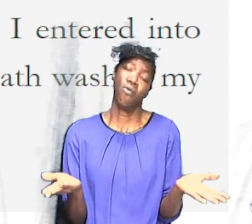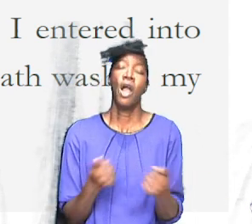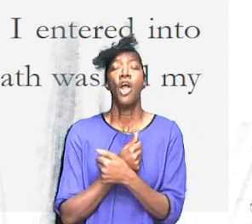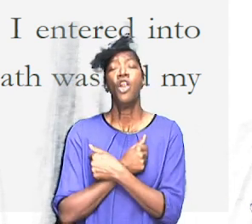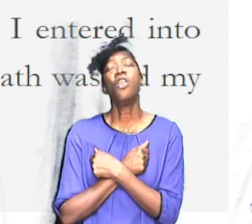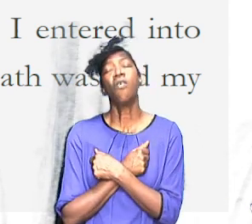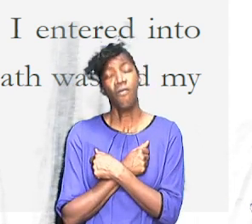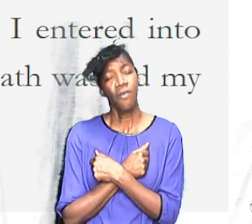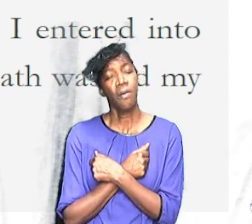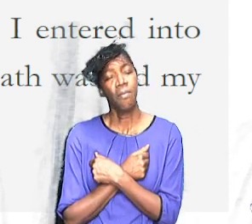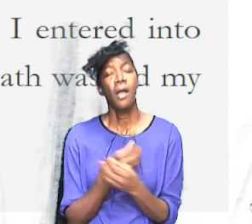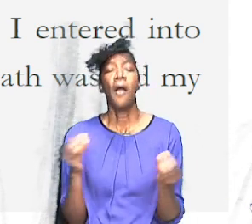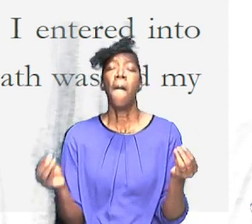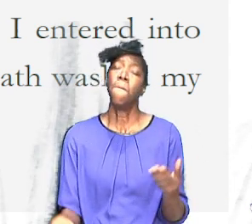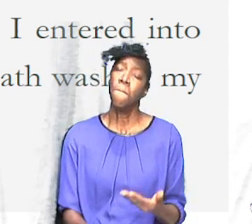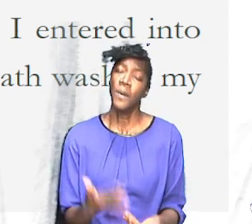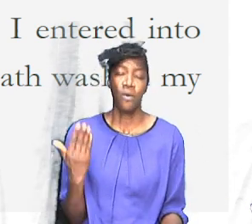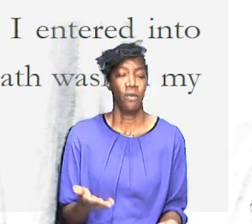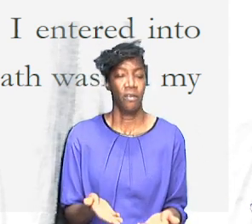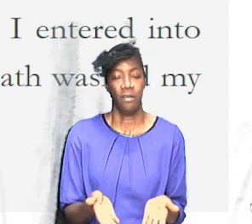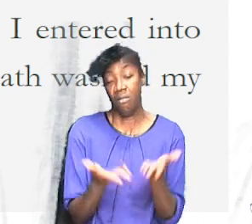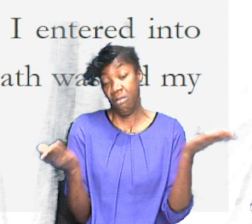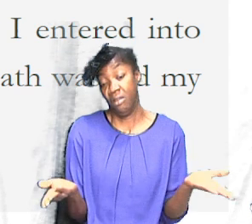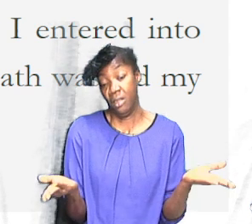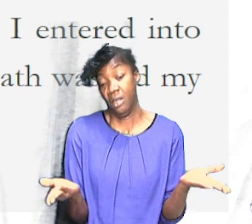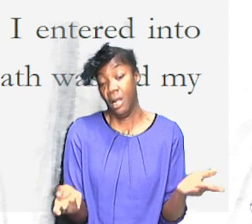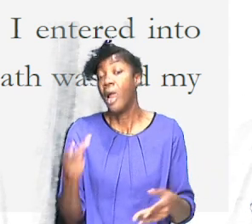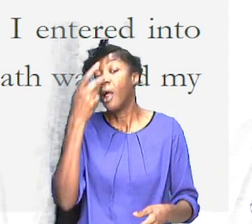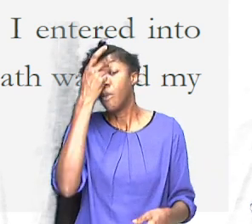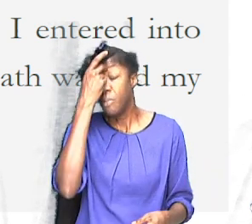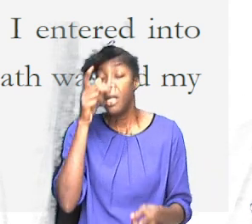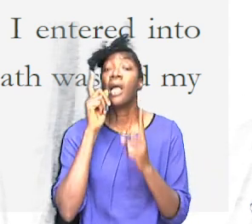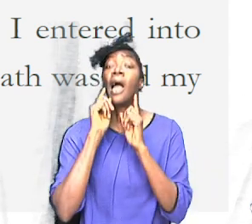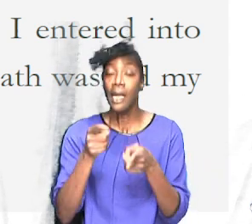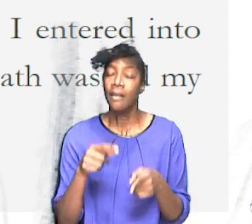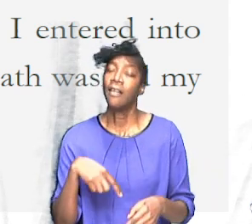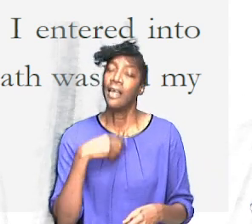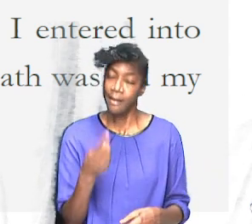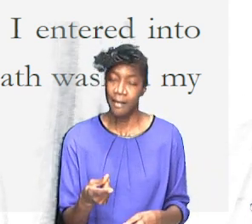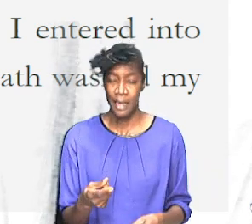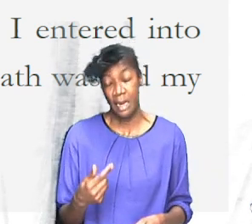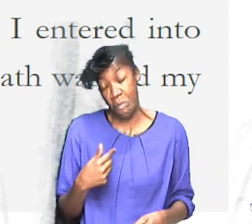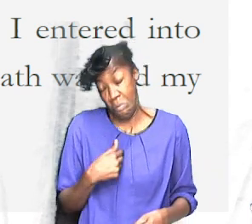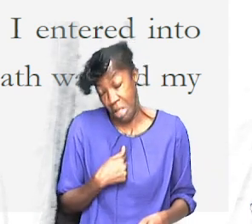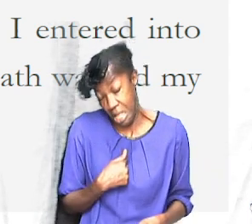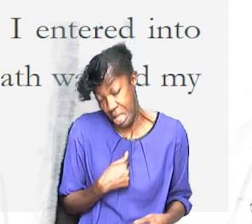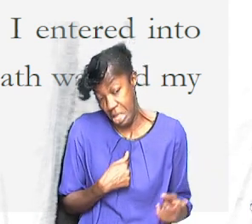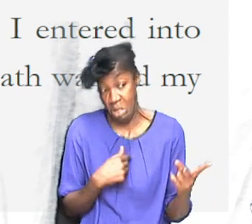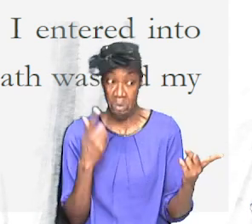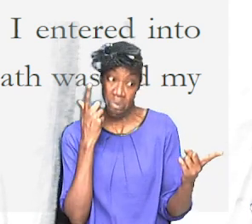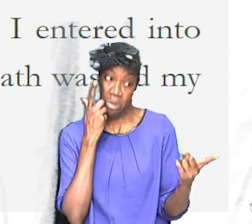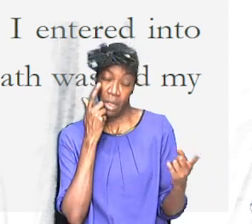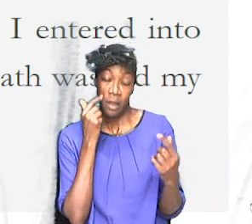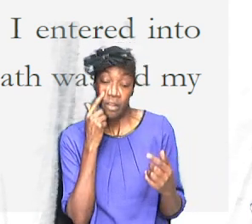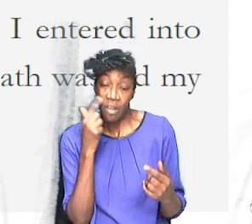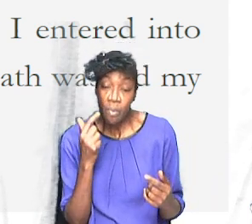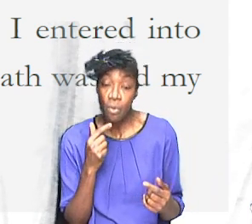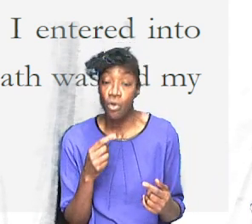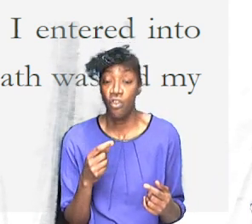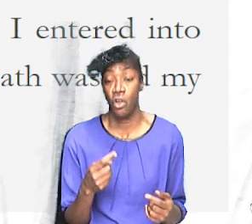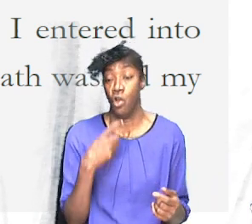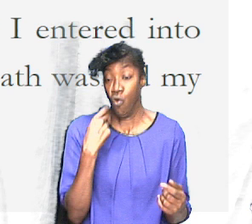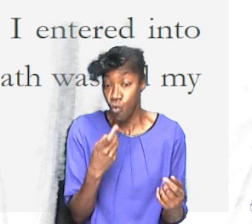him most? Simon answered and said, I suppose that he to whom he